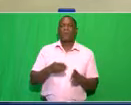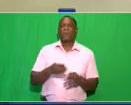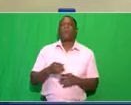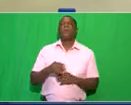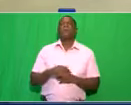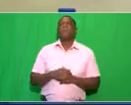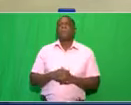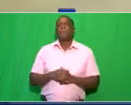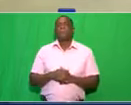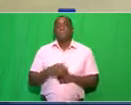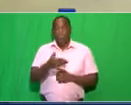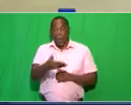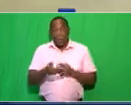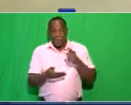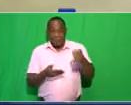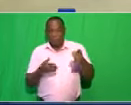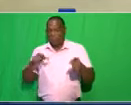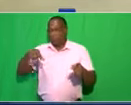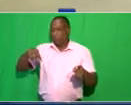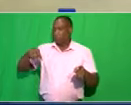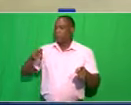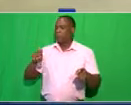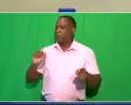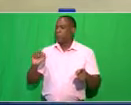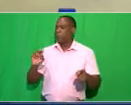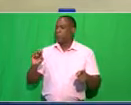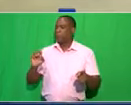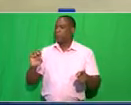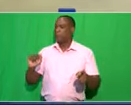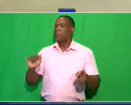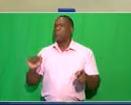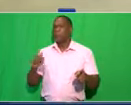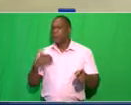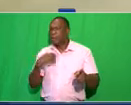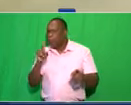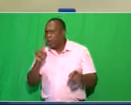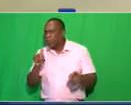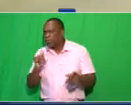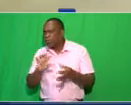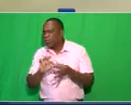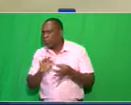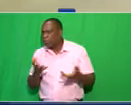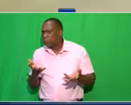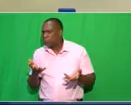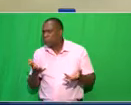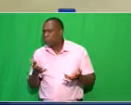Zoom. Welcome, Charlene Kwamina. You have a question, a comment?